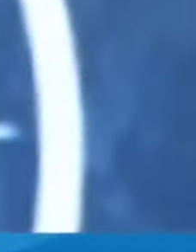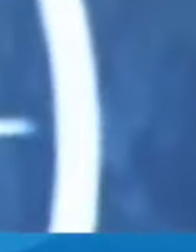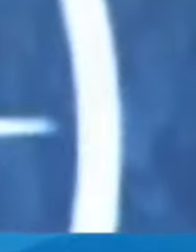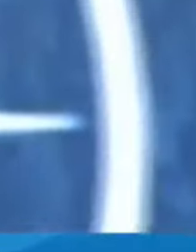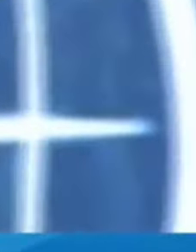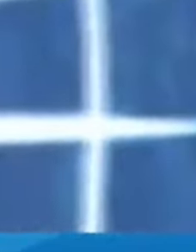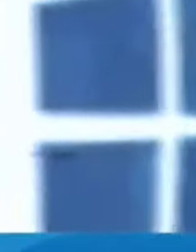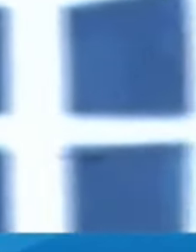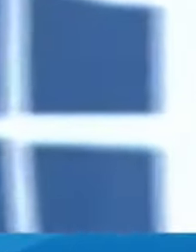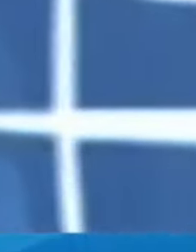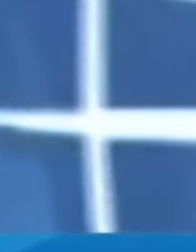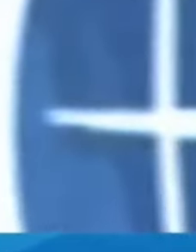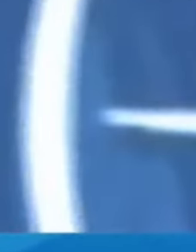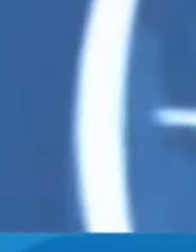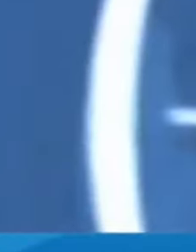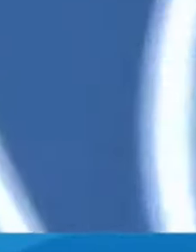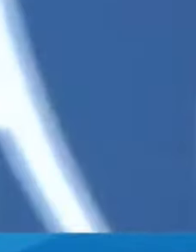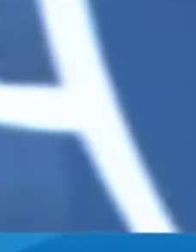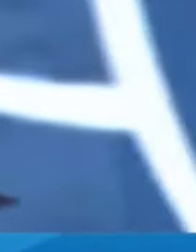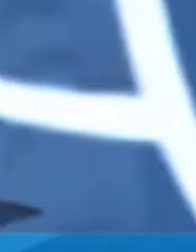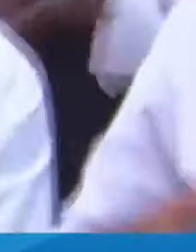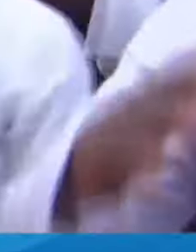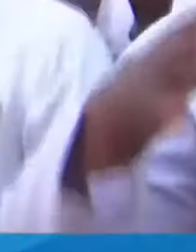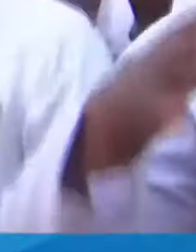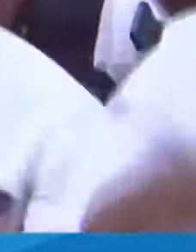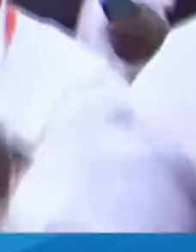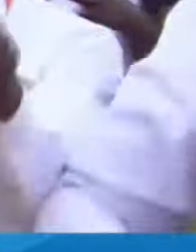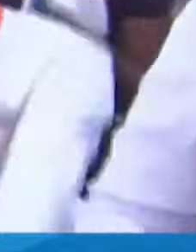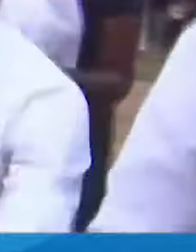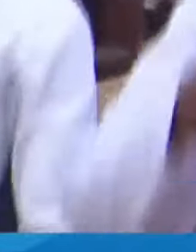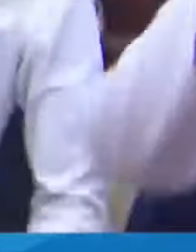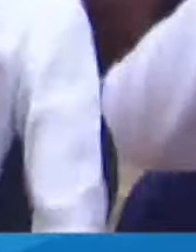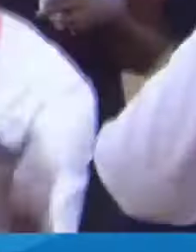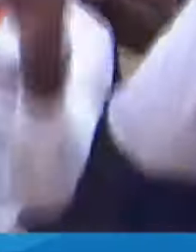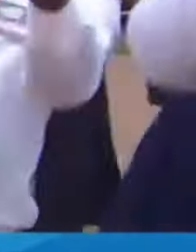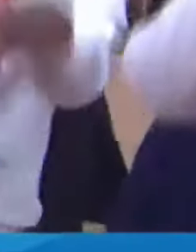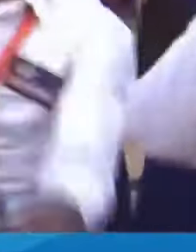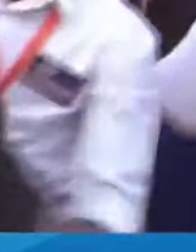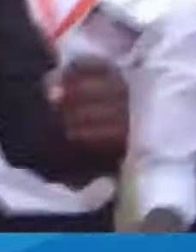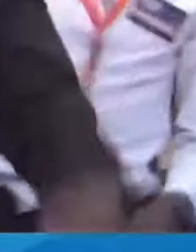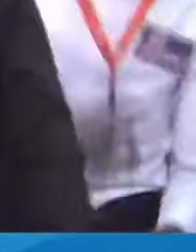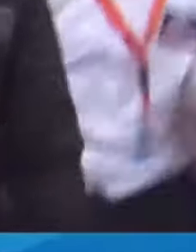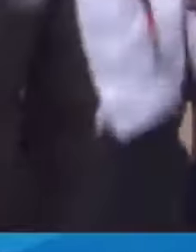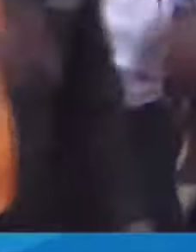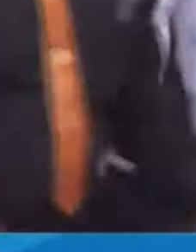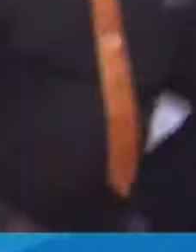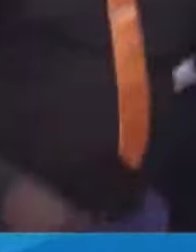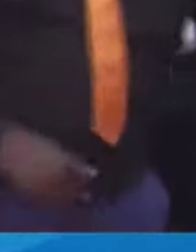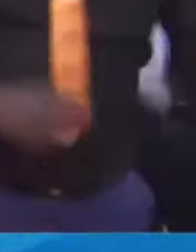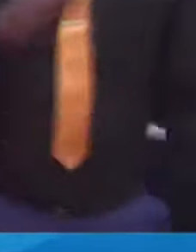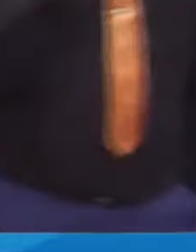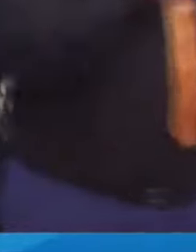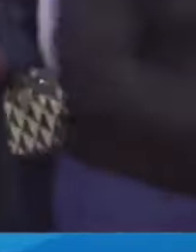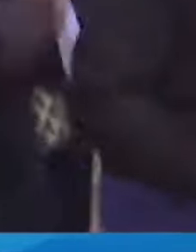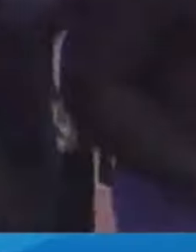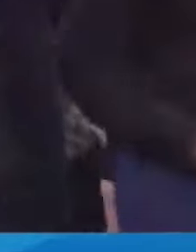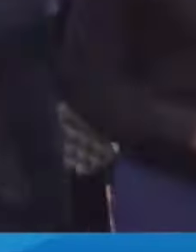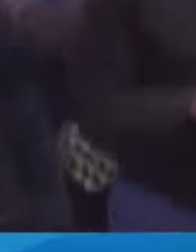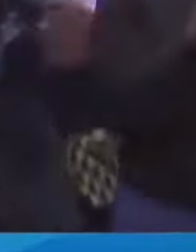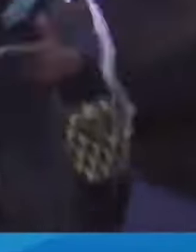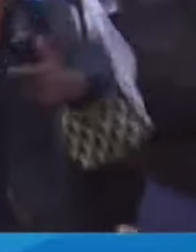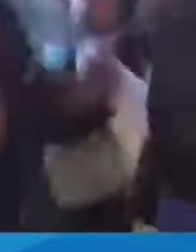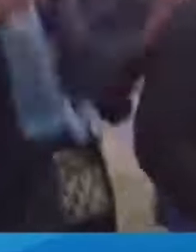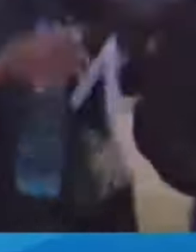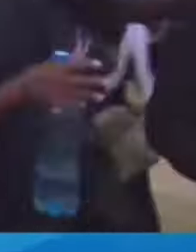my victory is my my victory is my day